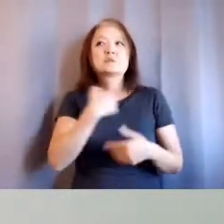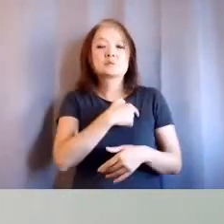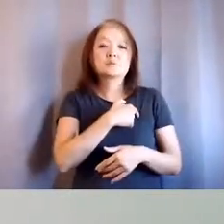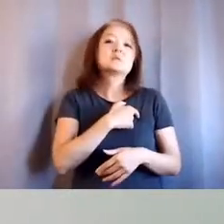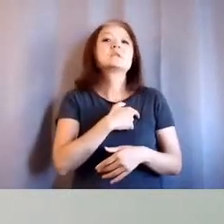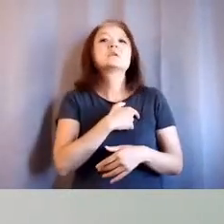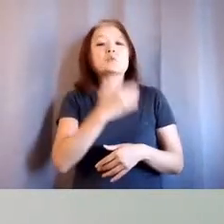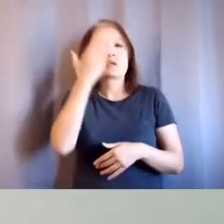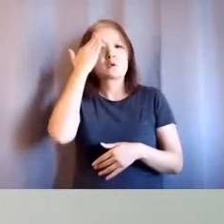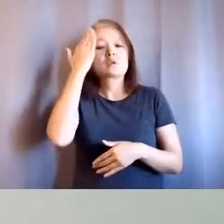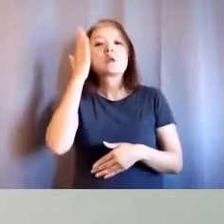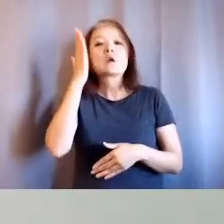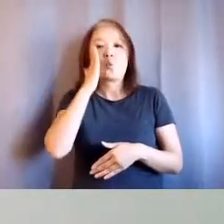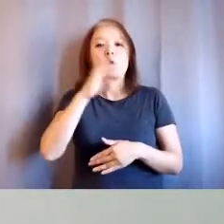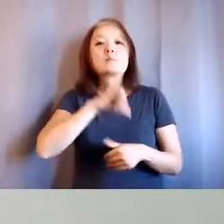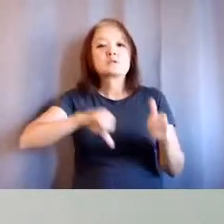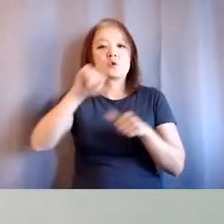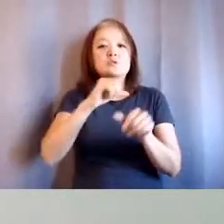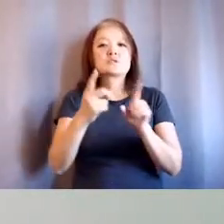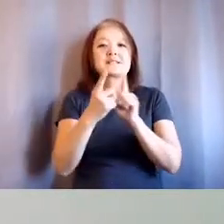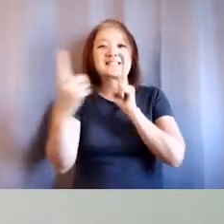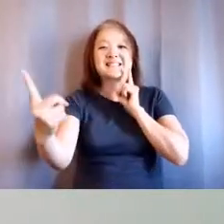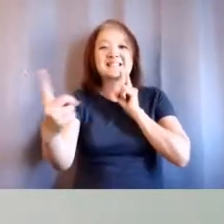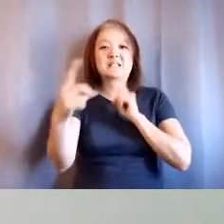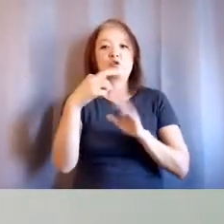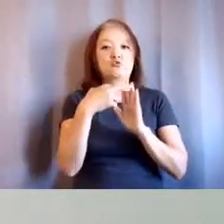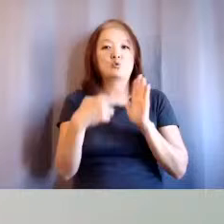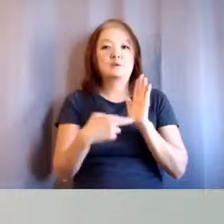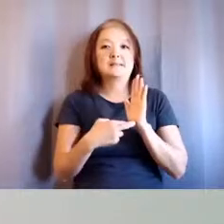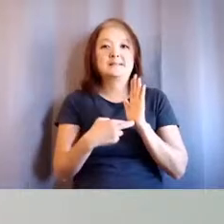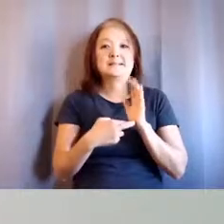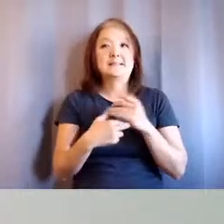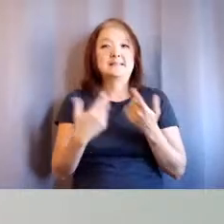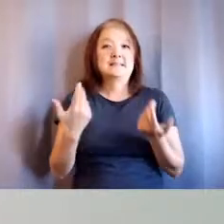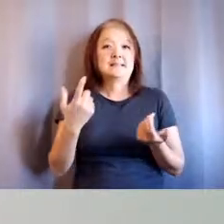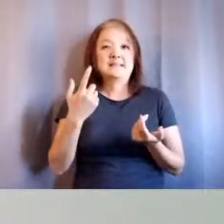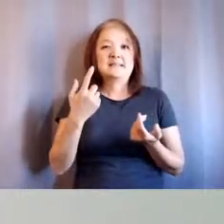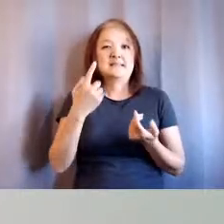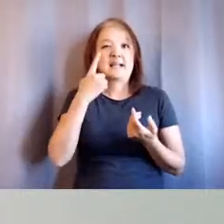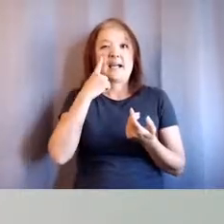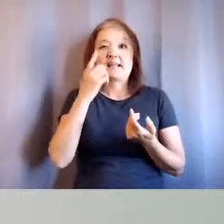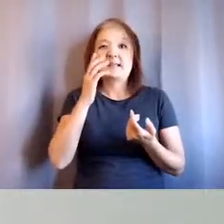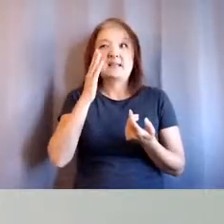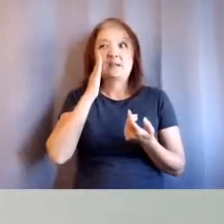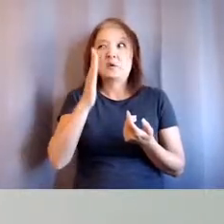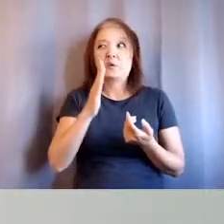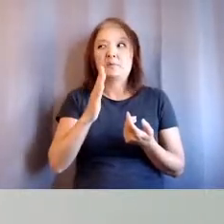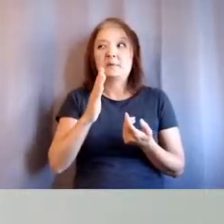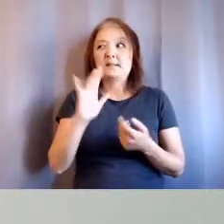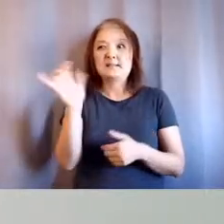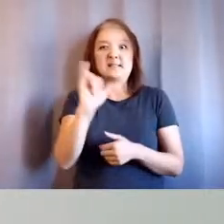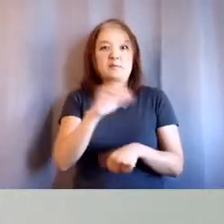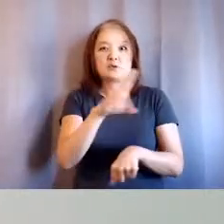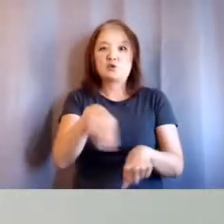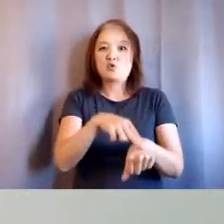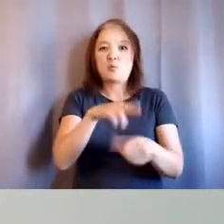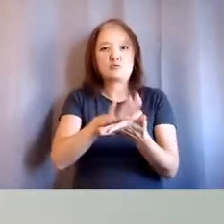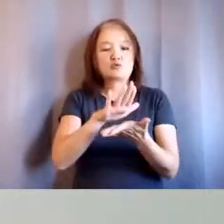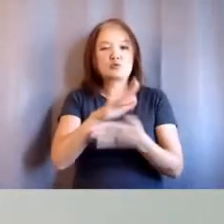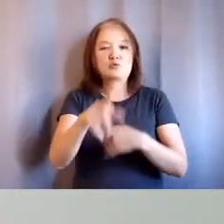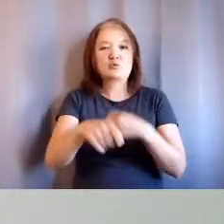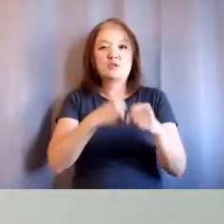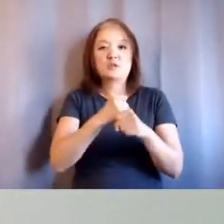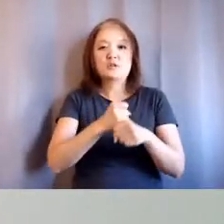social distancing rules. And I don't think it's going to be any different than a normal school year. Your administration is